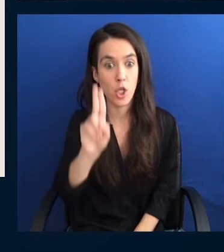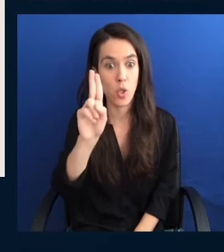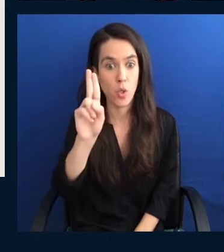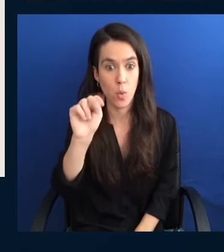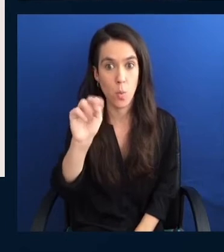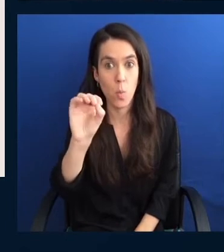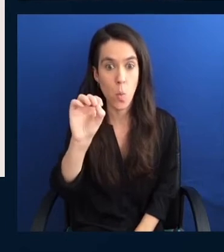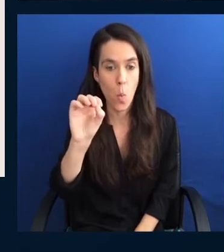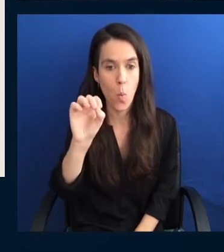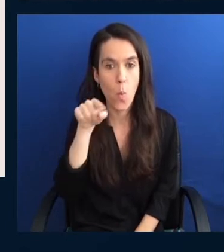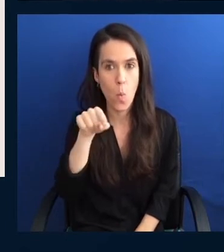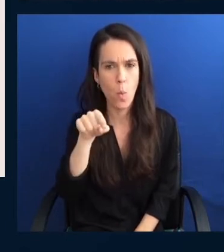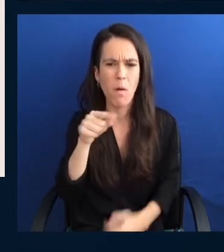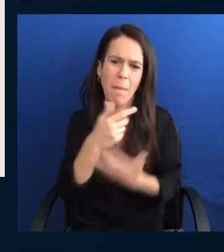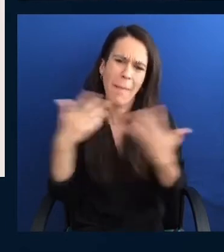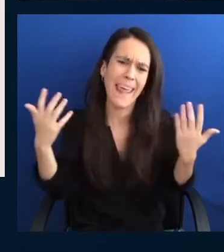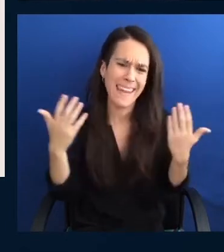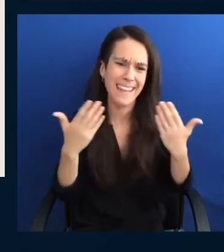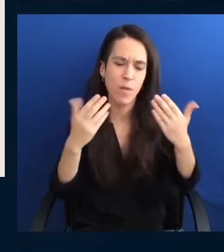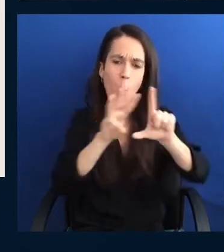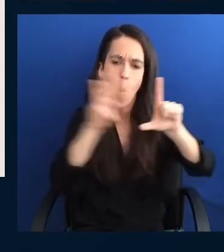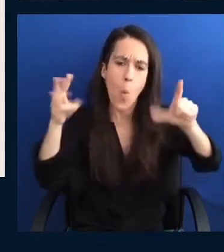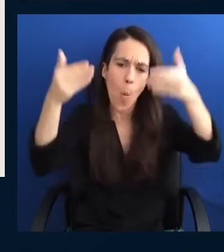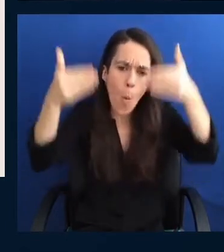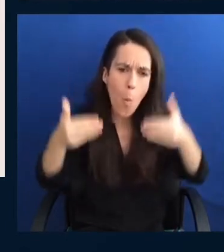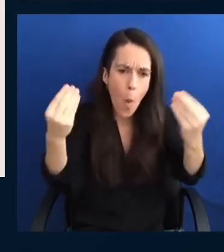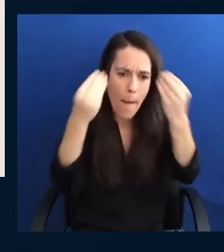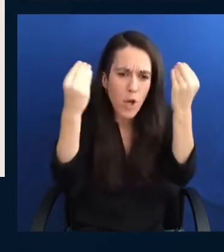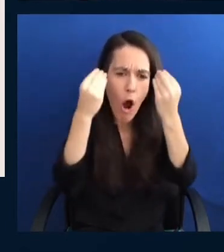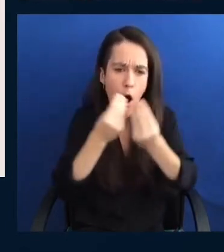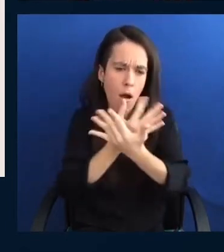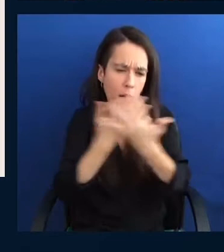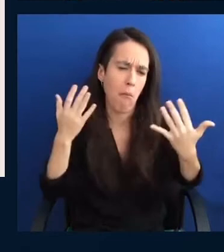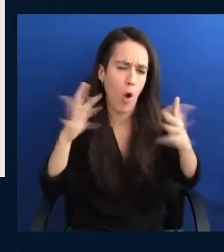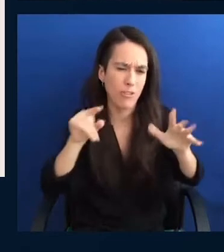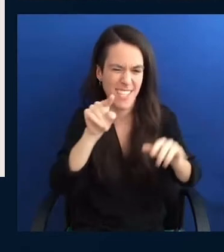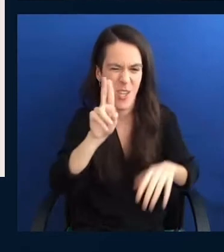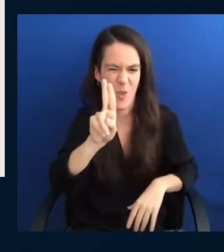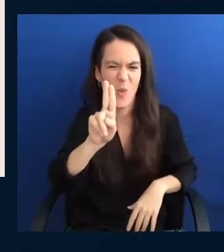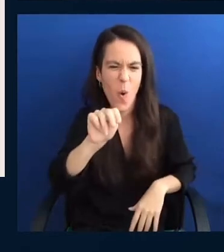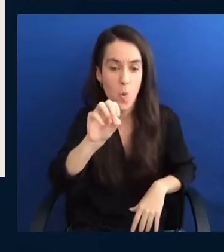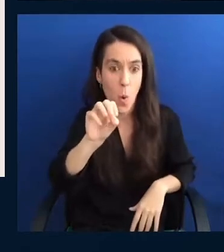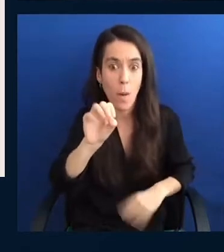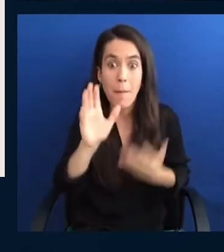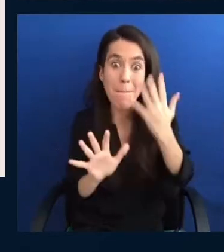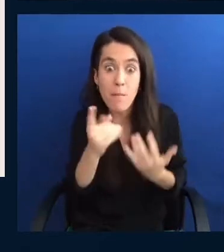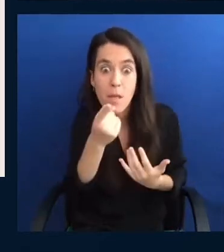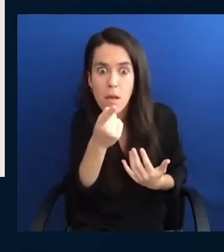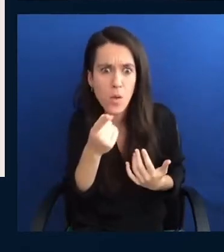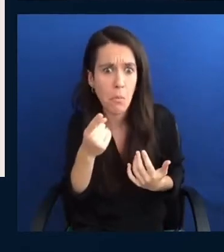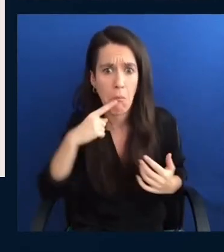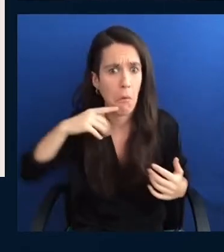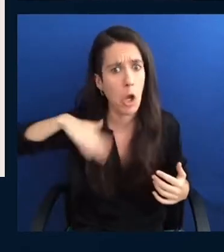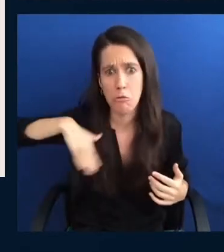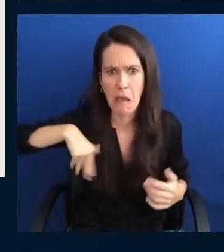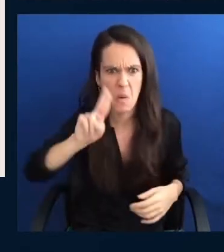tons of webinars on Uno and stuff already. But I just want to highlight that if you haven't already, Uno is a great